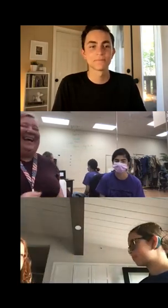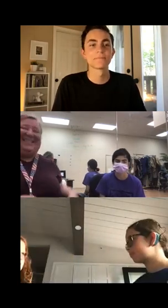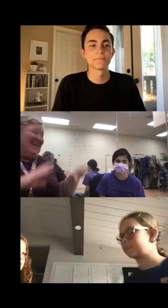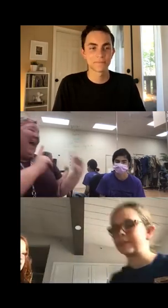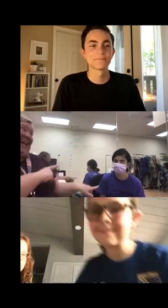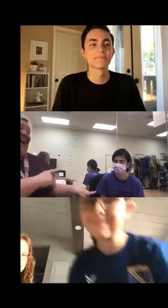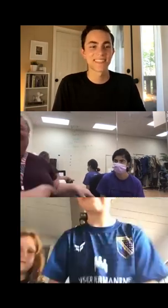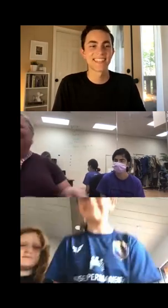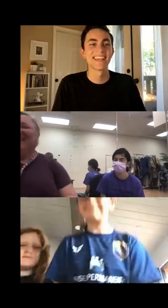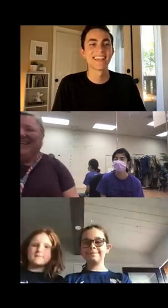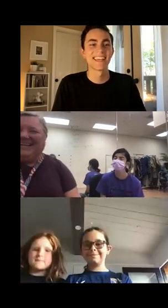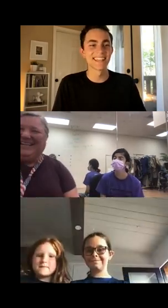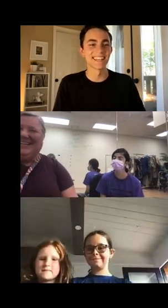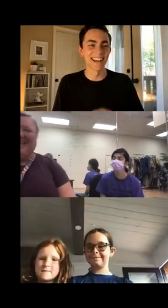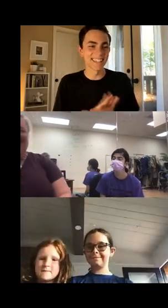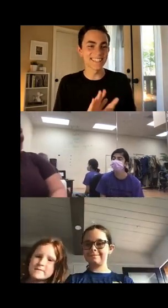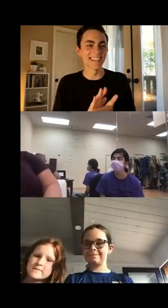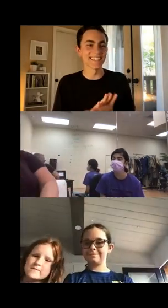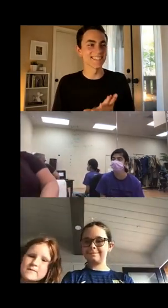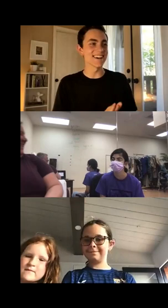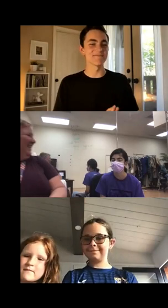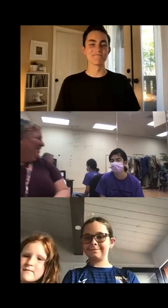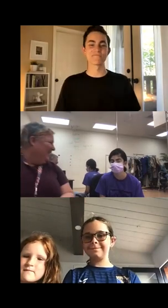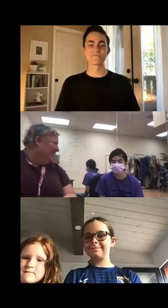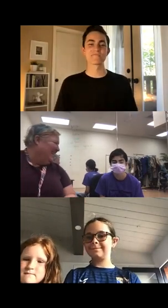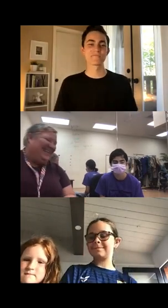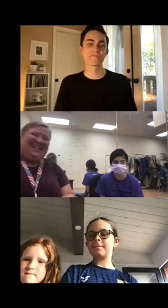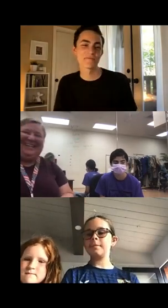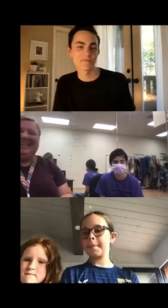Okay, I got you. Nice job.